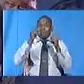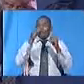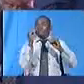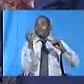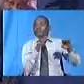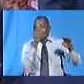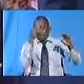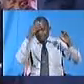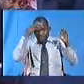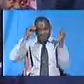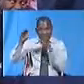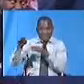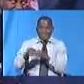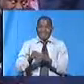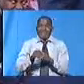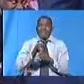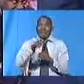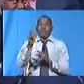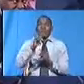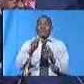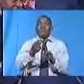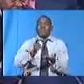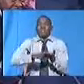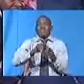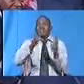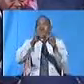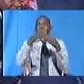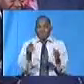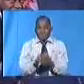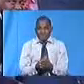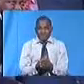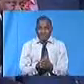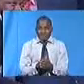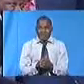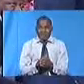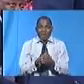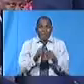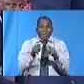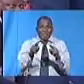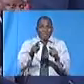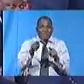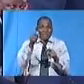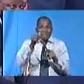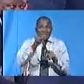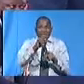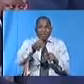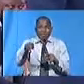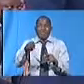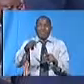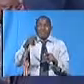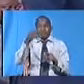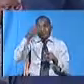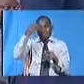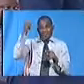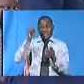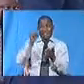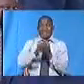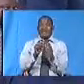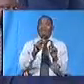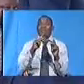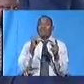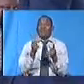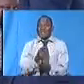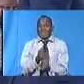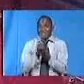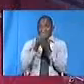They would like your lordships to ignore the fact that those agents did not complain at all about any irregularity.